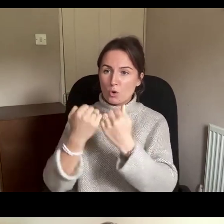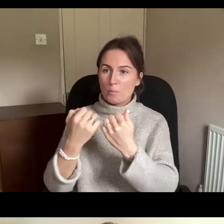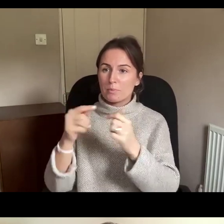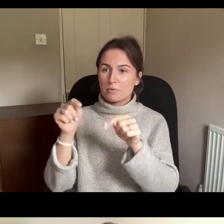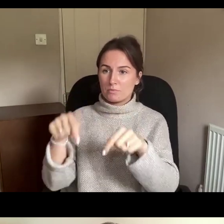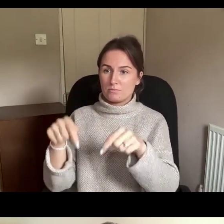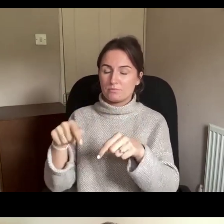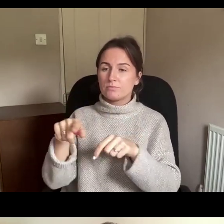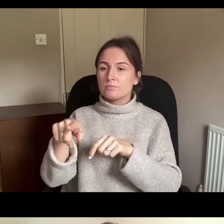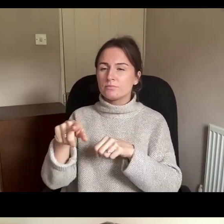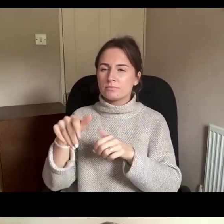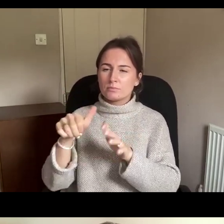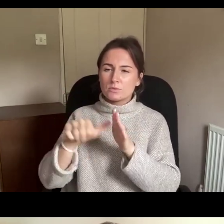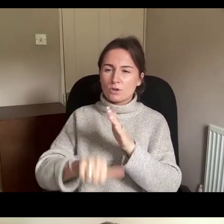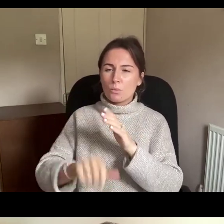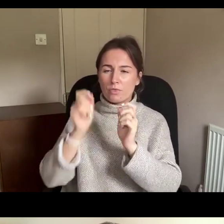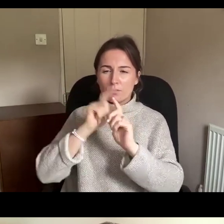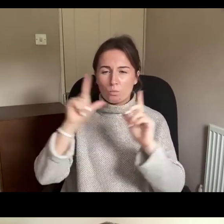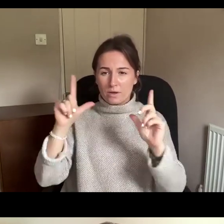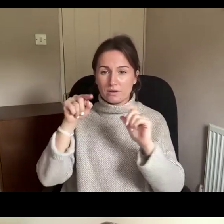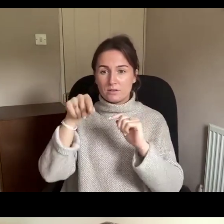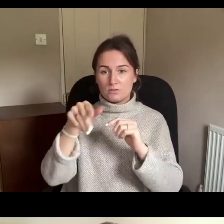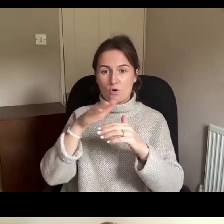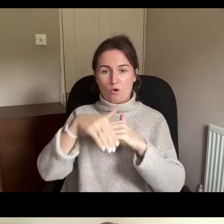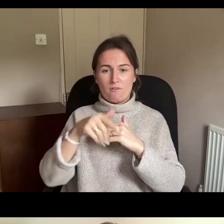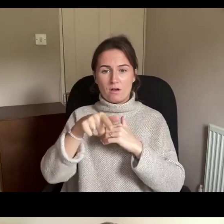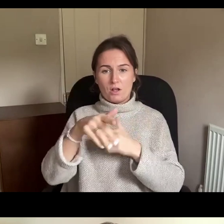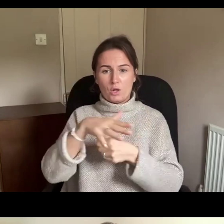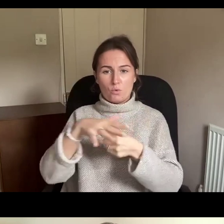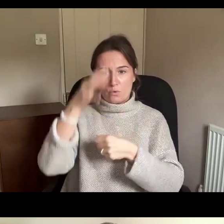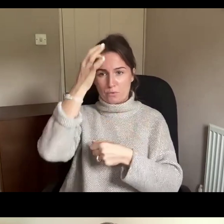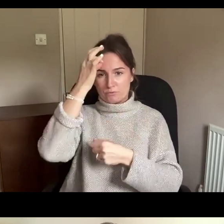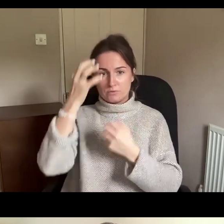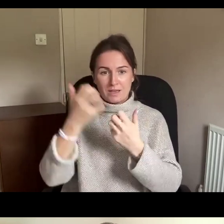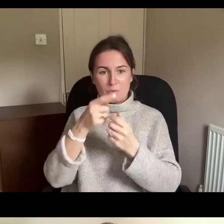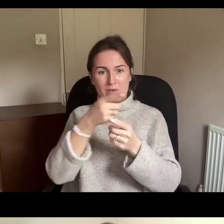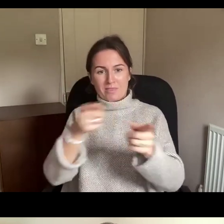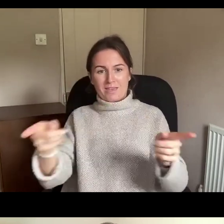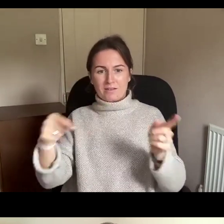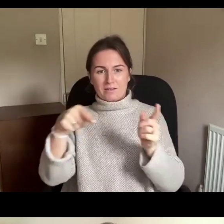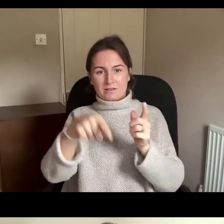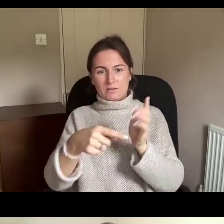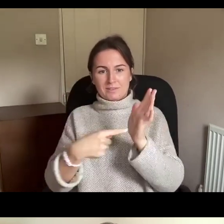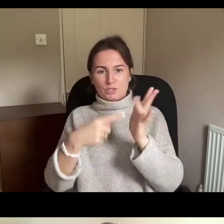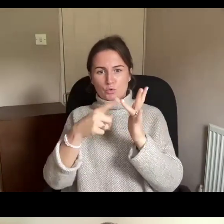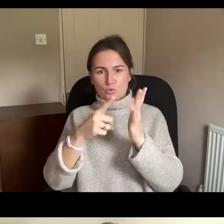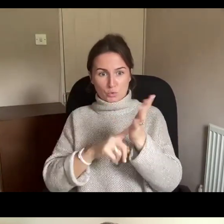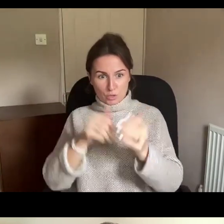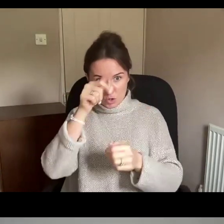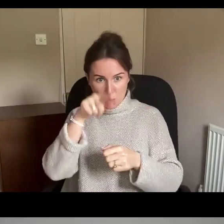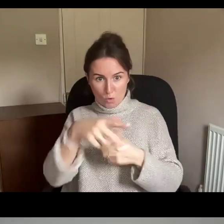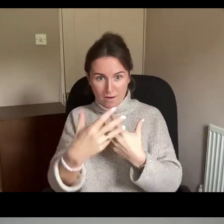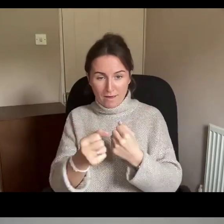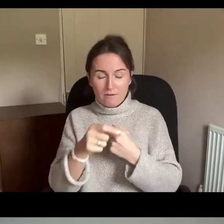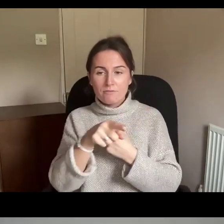So we began with awareness amongst local authorities. How aware are they of this tool? And I was talking about,